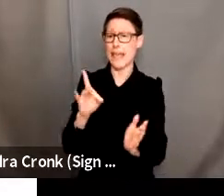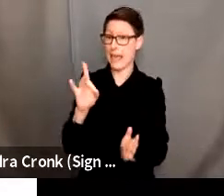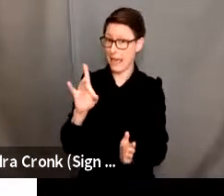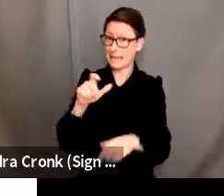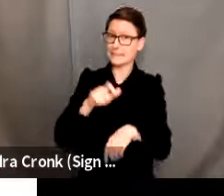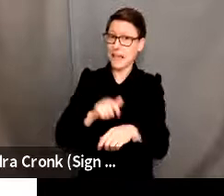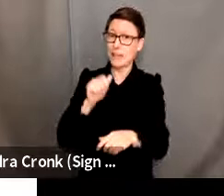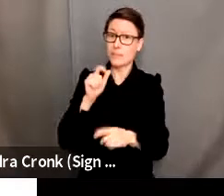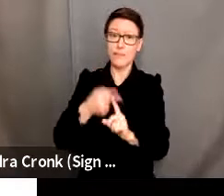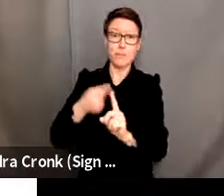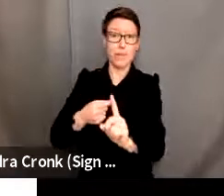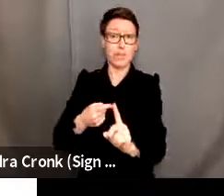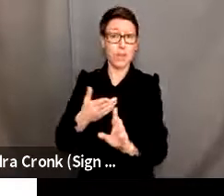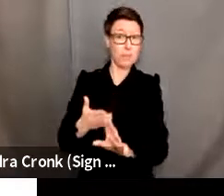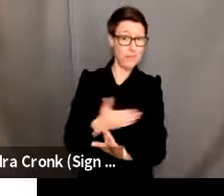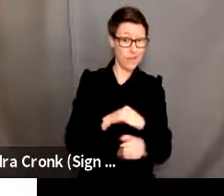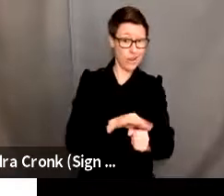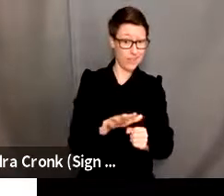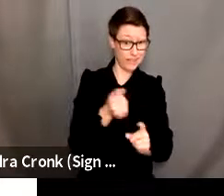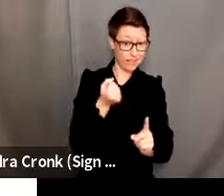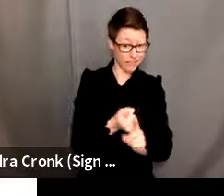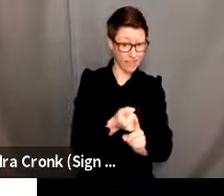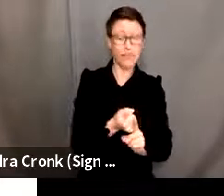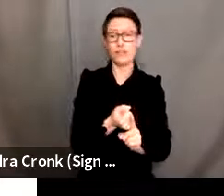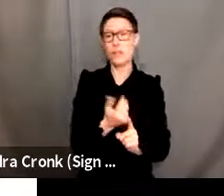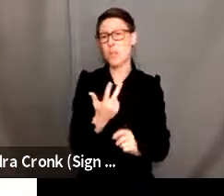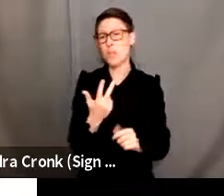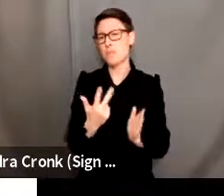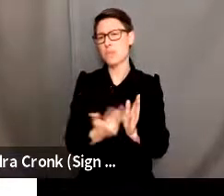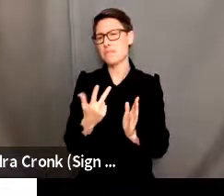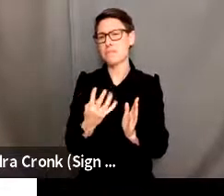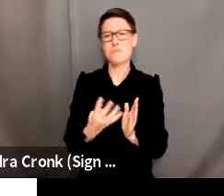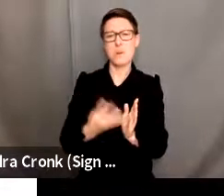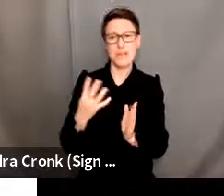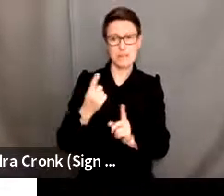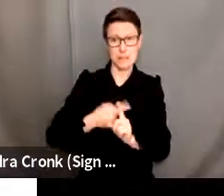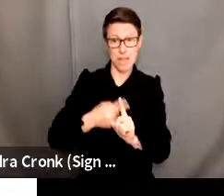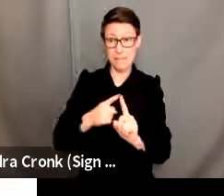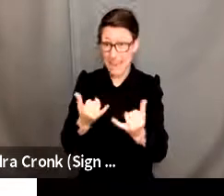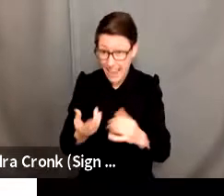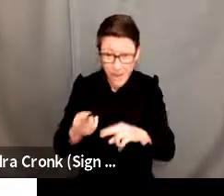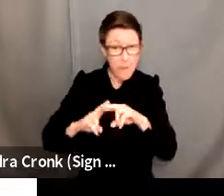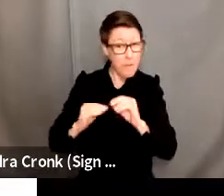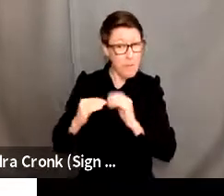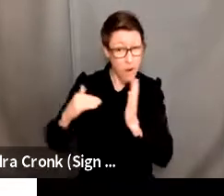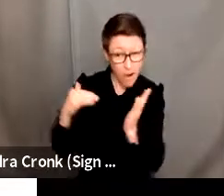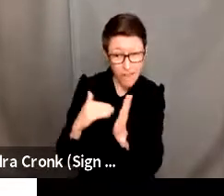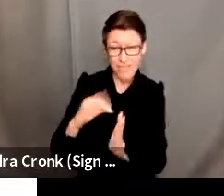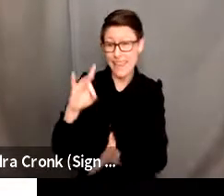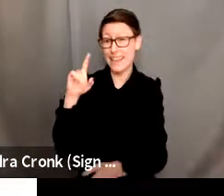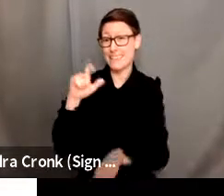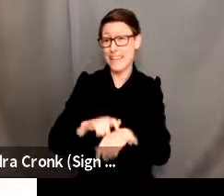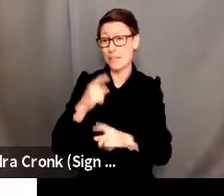we were going out 3 to 4 times per month. And now this has increased to 8 times per month, where the necessity is even